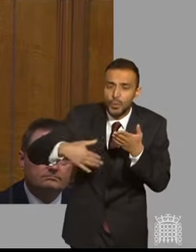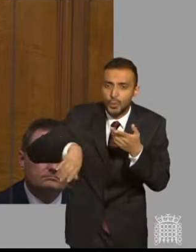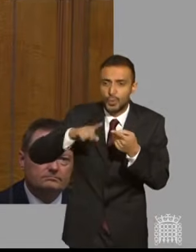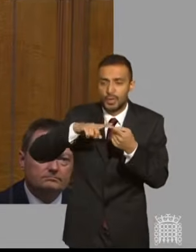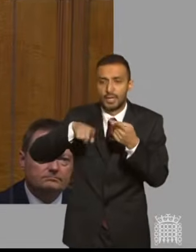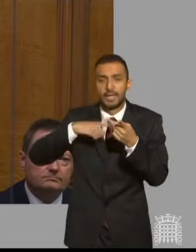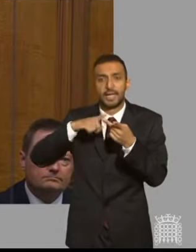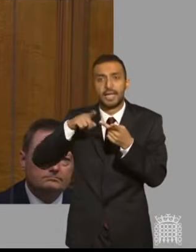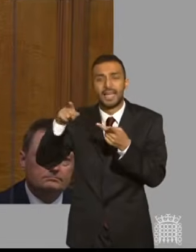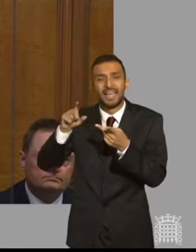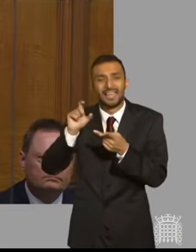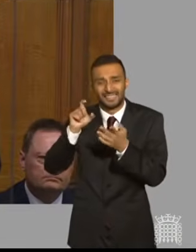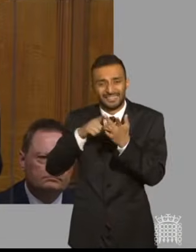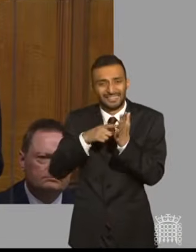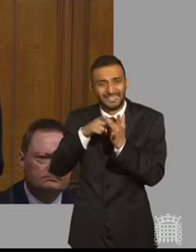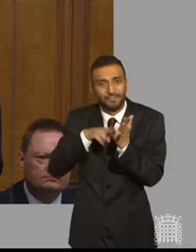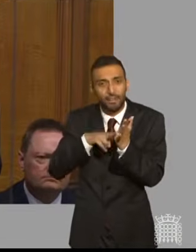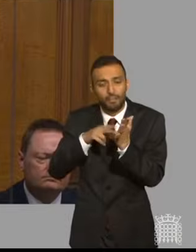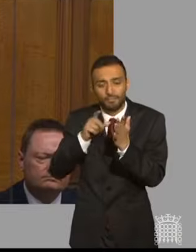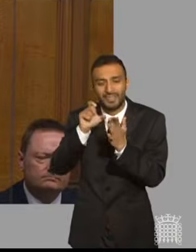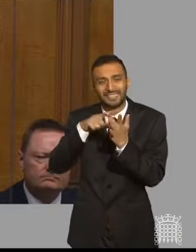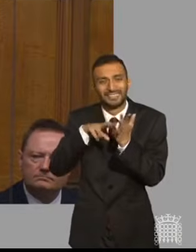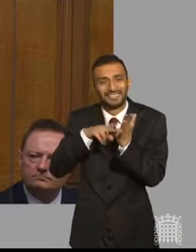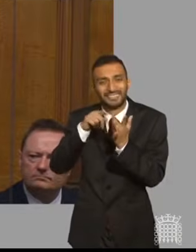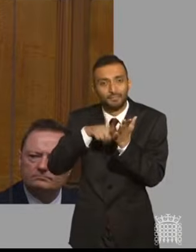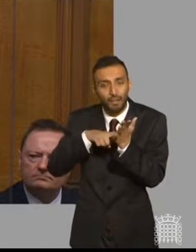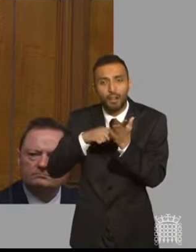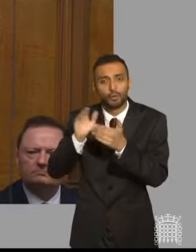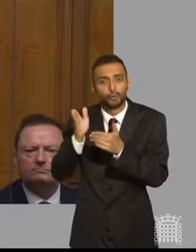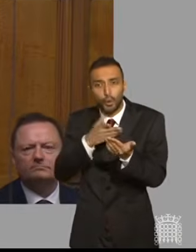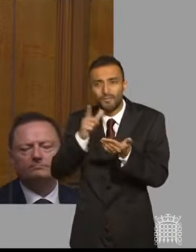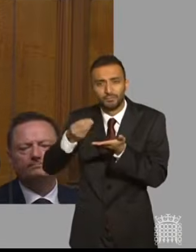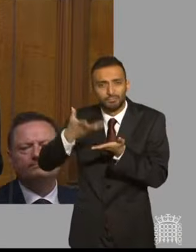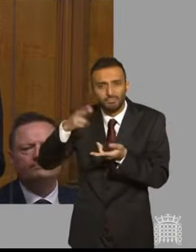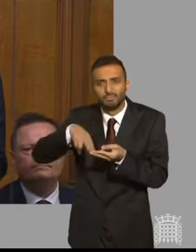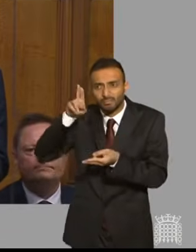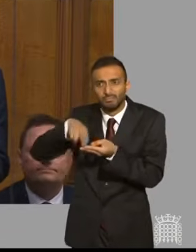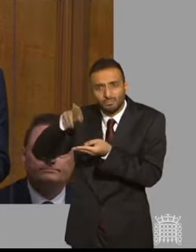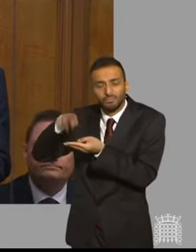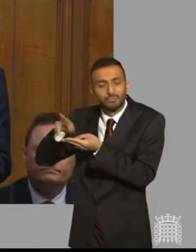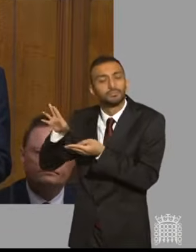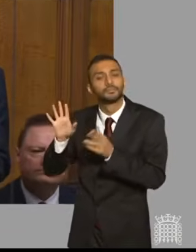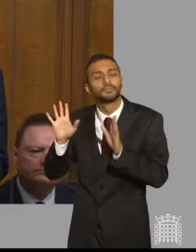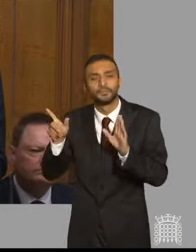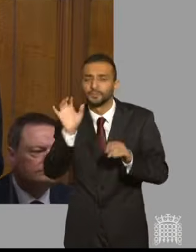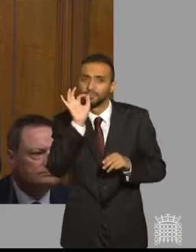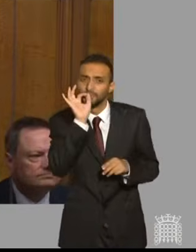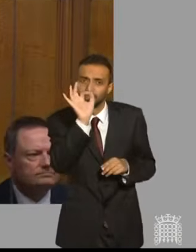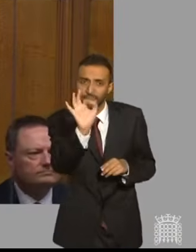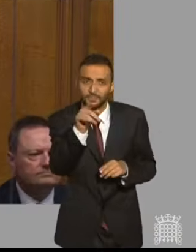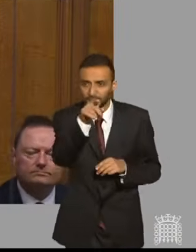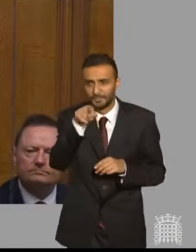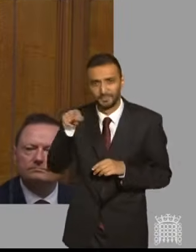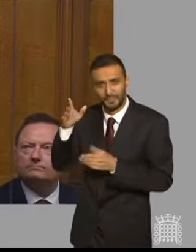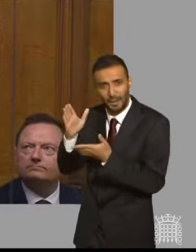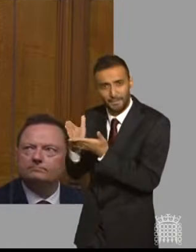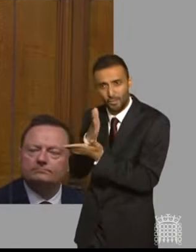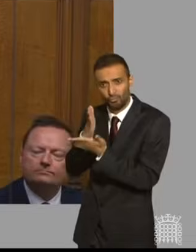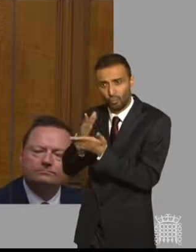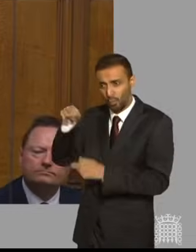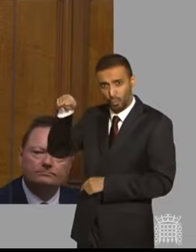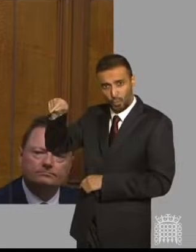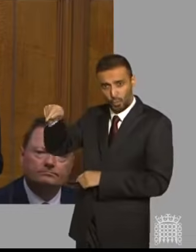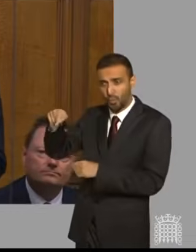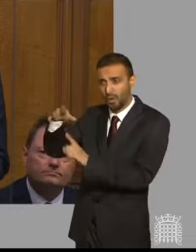can the Prime Minister and his Home Secretary give that Scampton will not replicate the scandalous incidences that occurred in Cambridge when 300